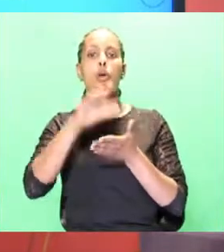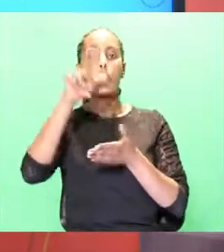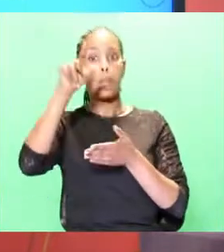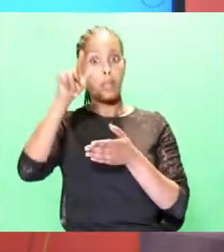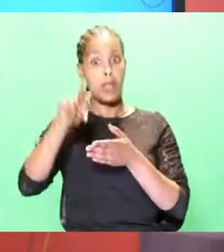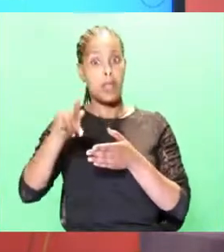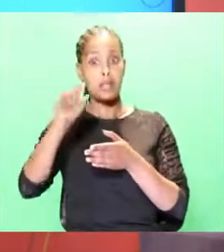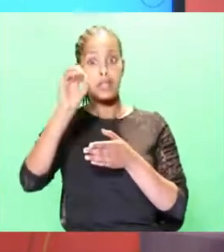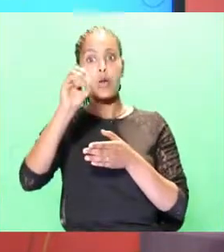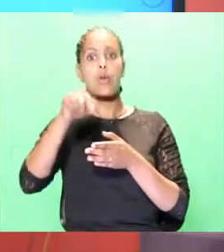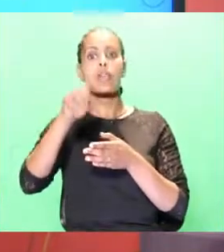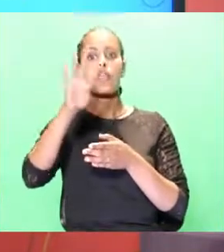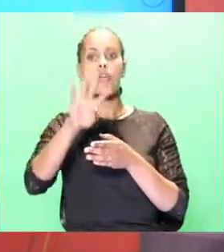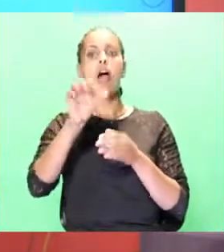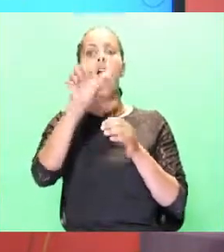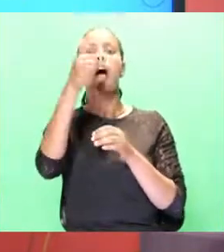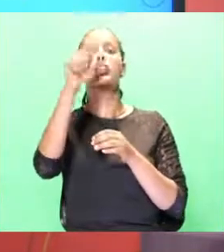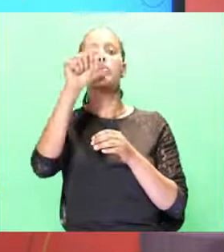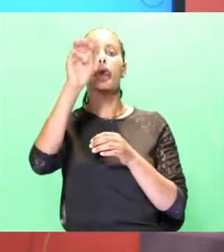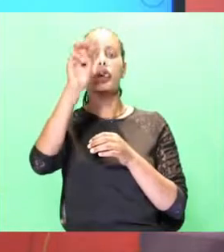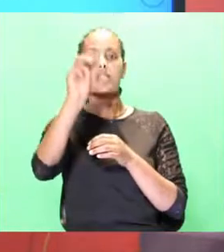is 0.4 atmosphere.